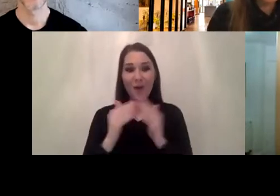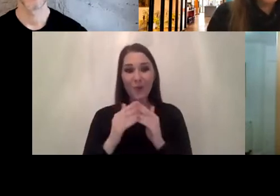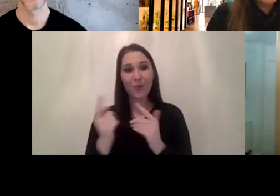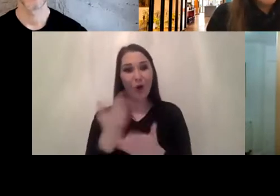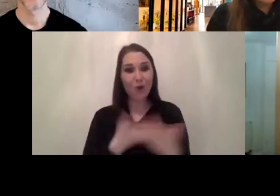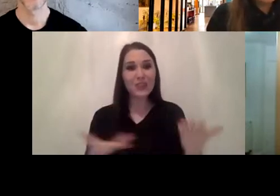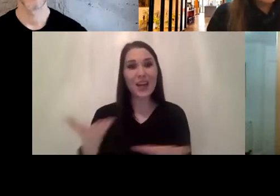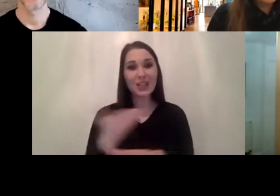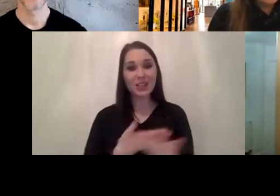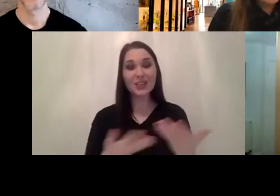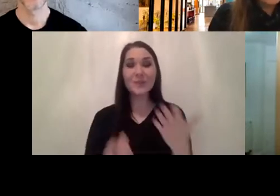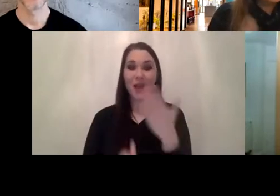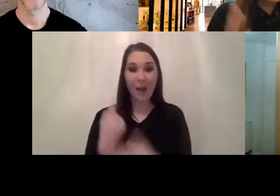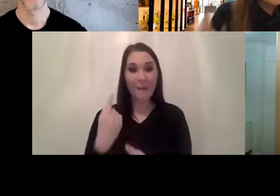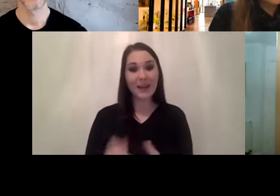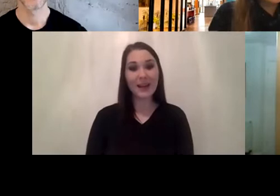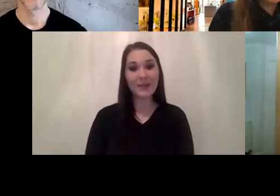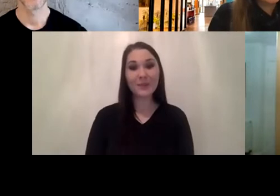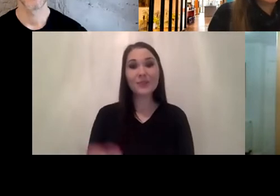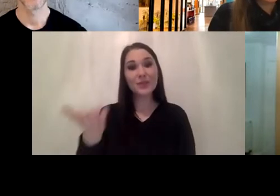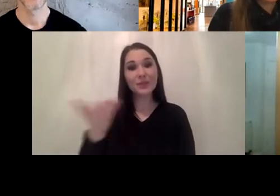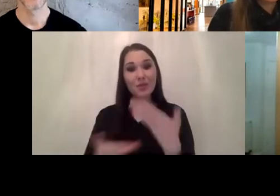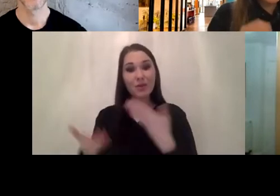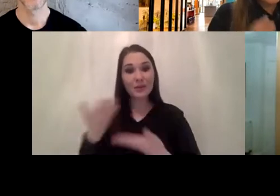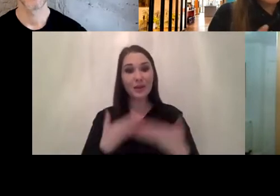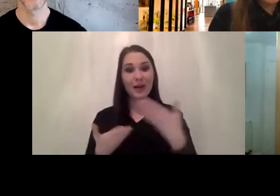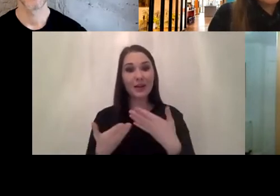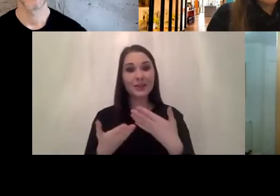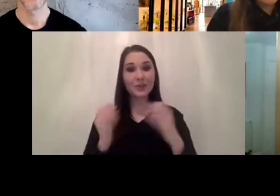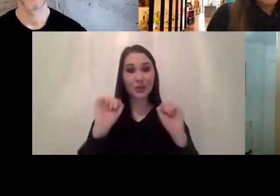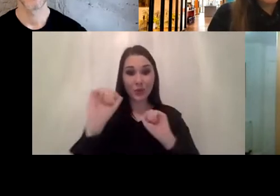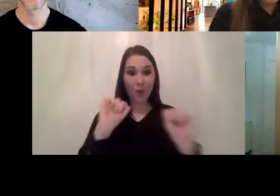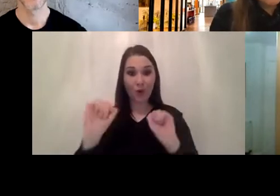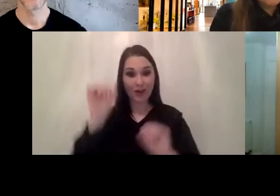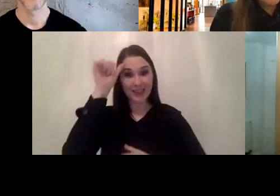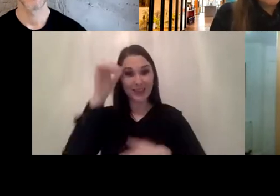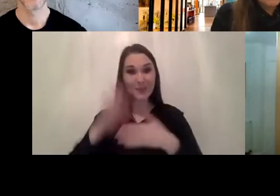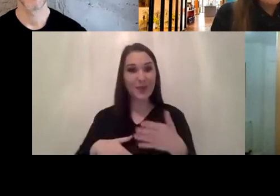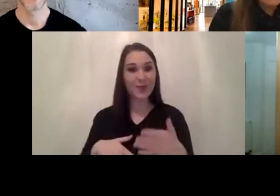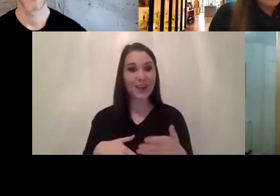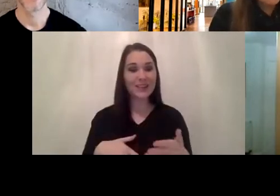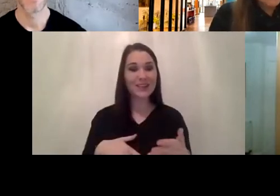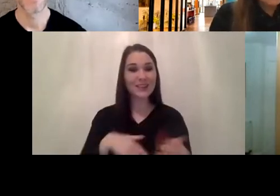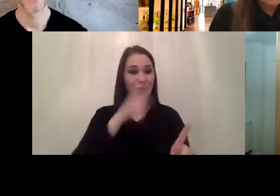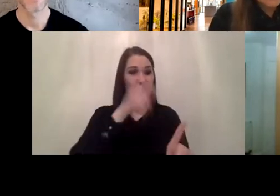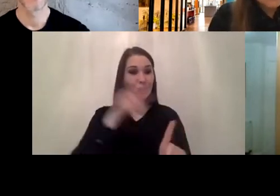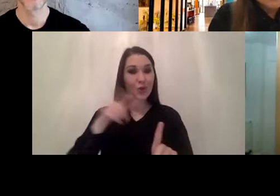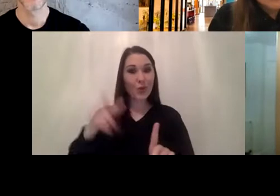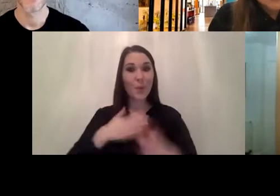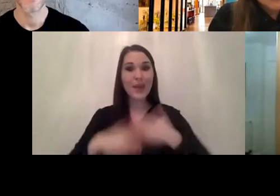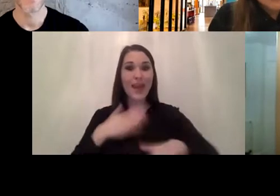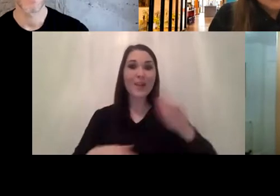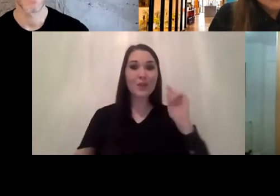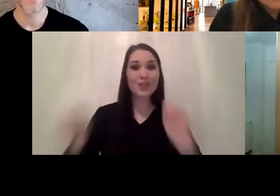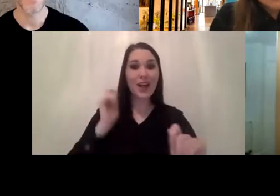happening. Would you talk to us a little bit about your side, David? How do you see the consumer behavior changed?